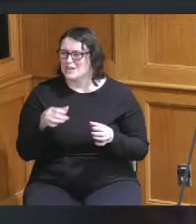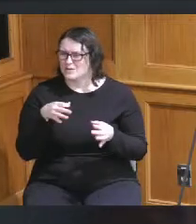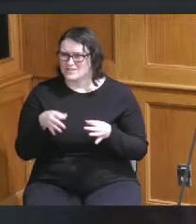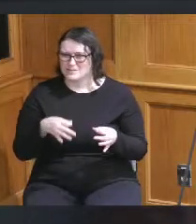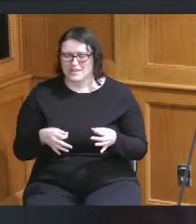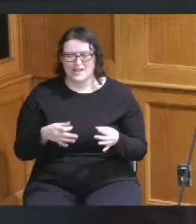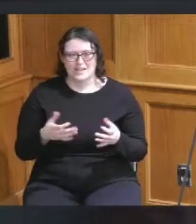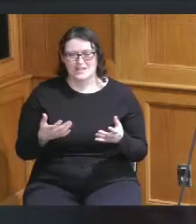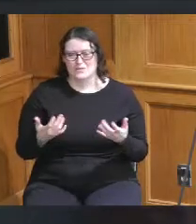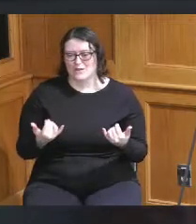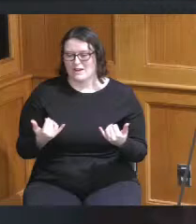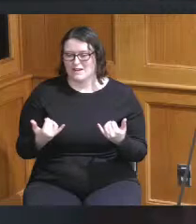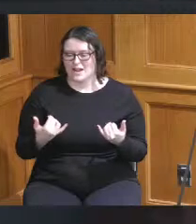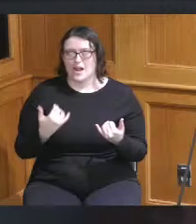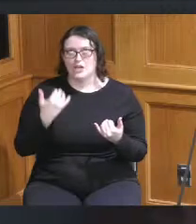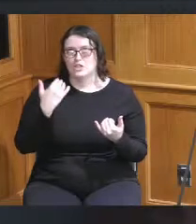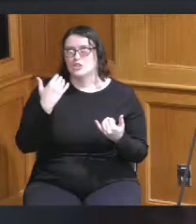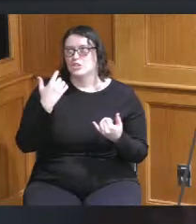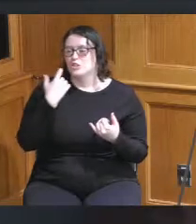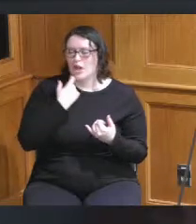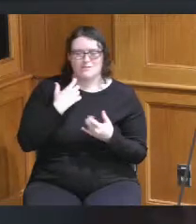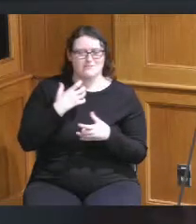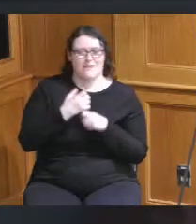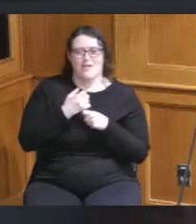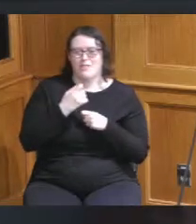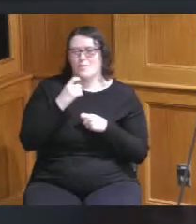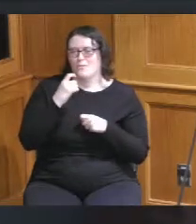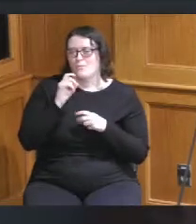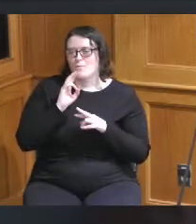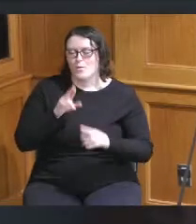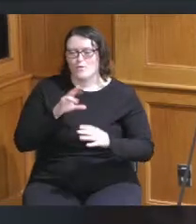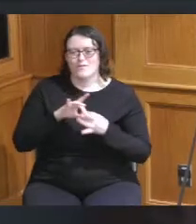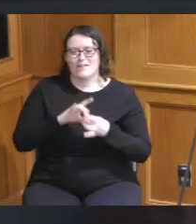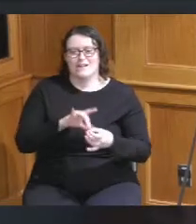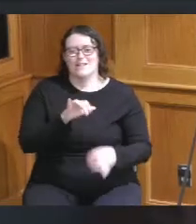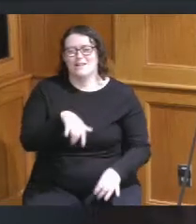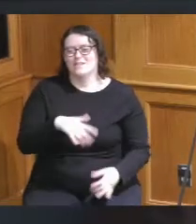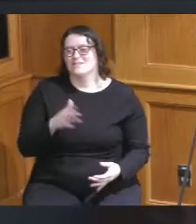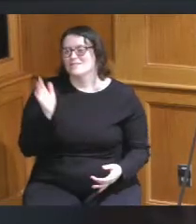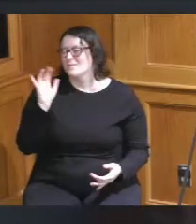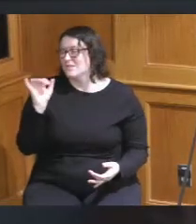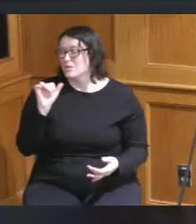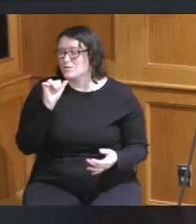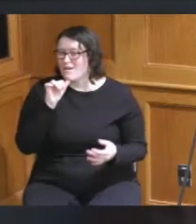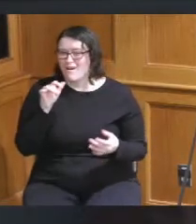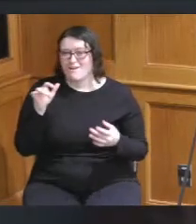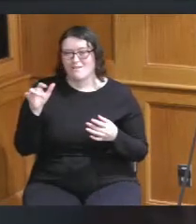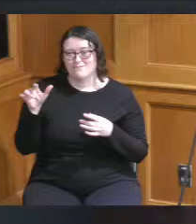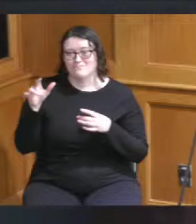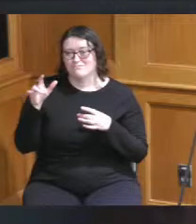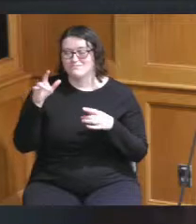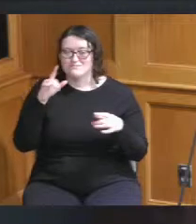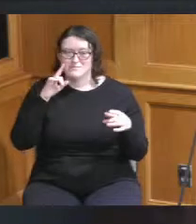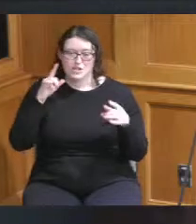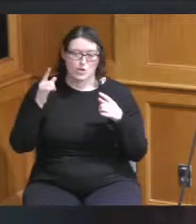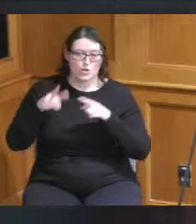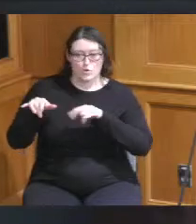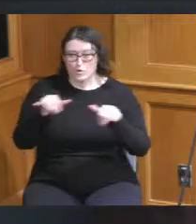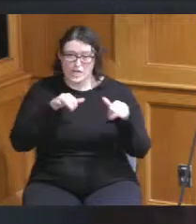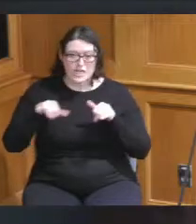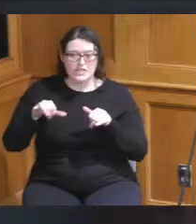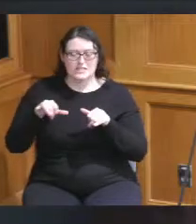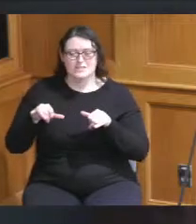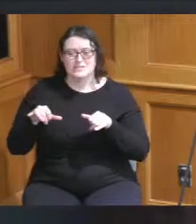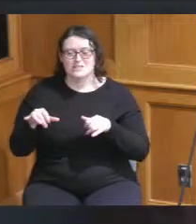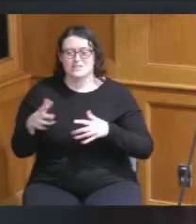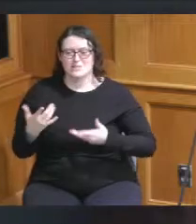sit right now. I know we all just got a report related to this. It seems as though there was not a consensus amongst the stakeholders at the table,